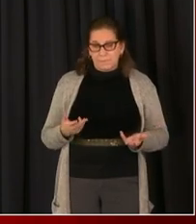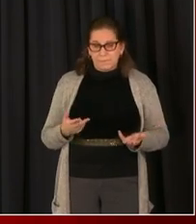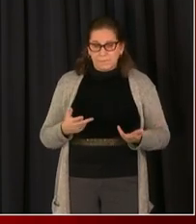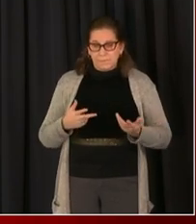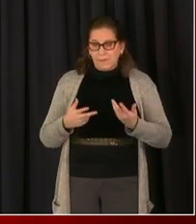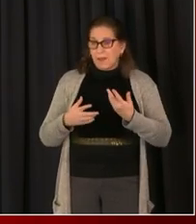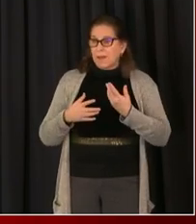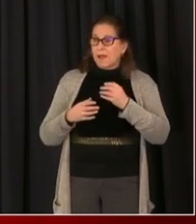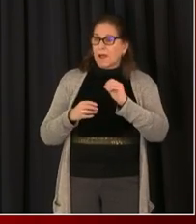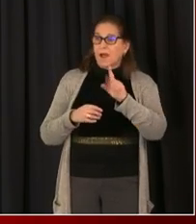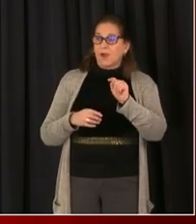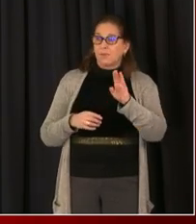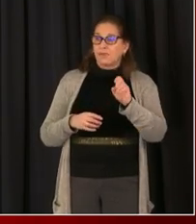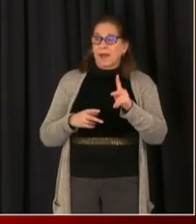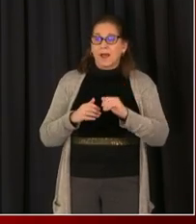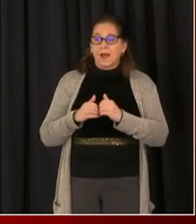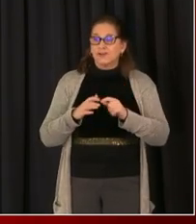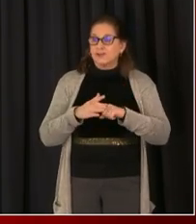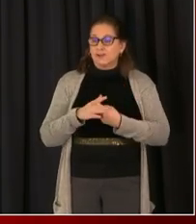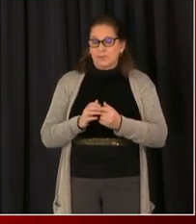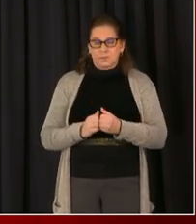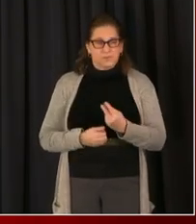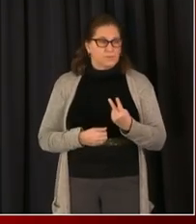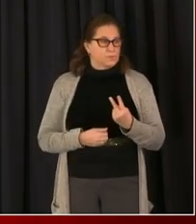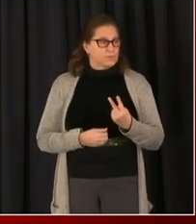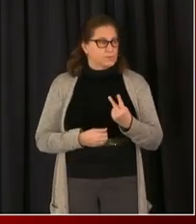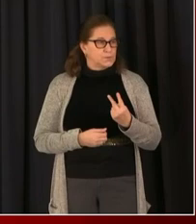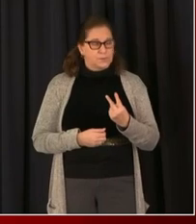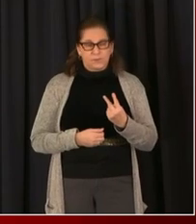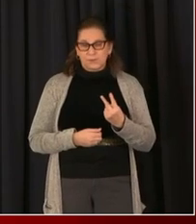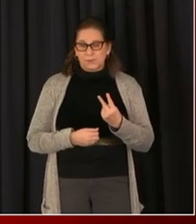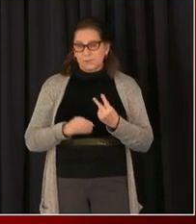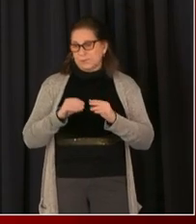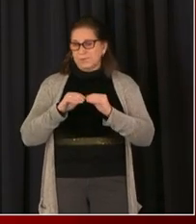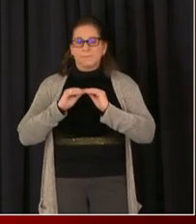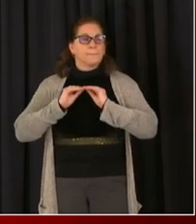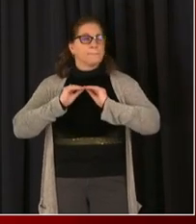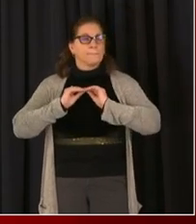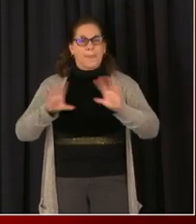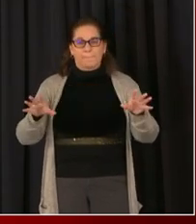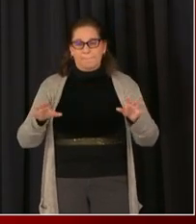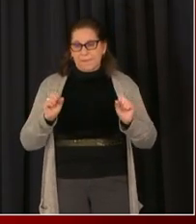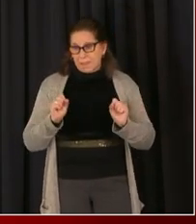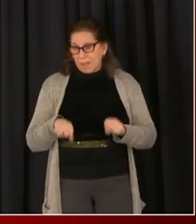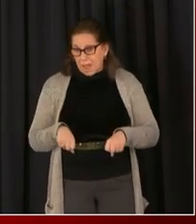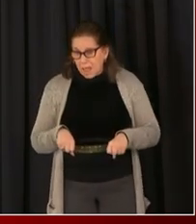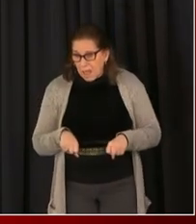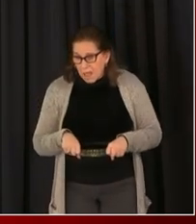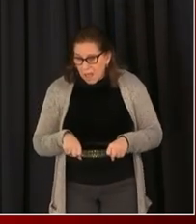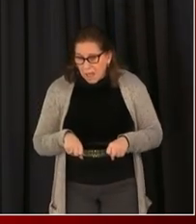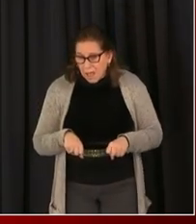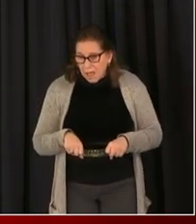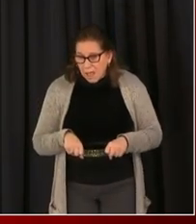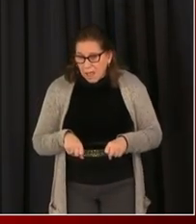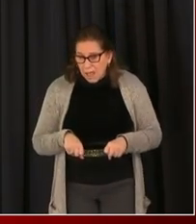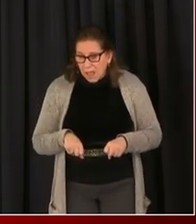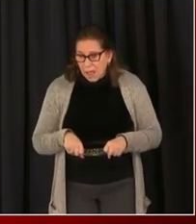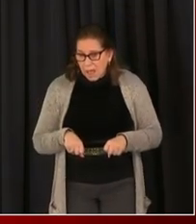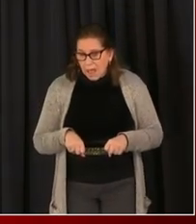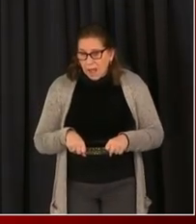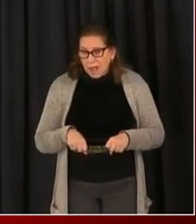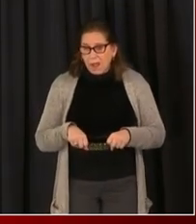you. Yeah. Okay, and then why are healthcare settings not included in the outbreaks? So that work